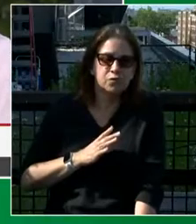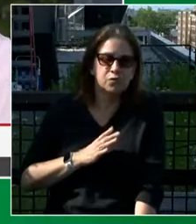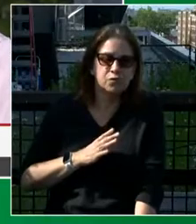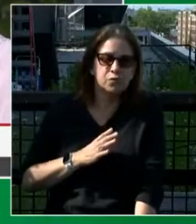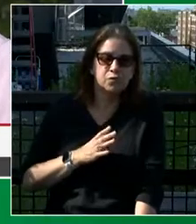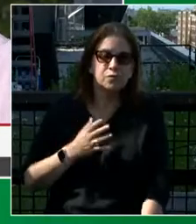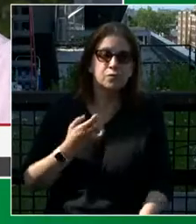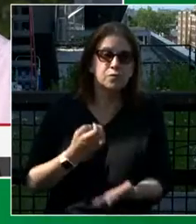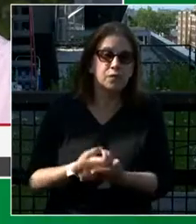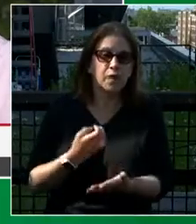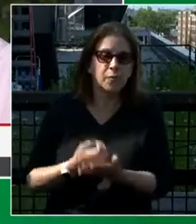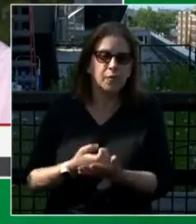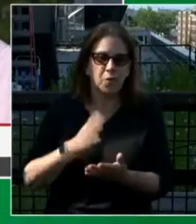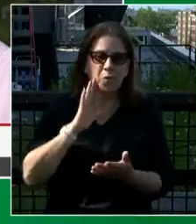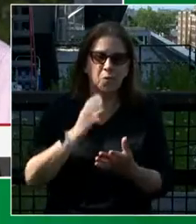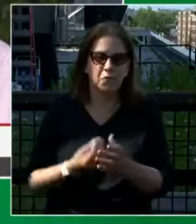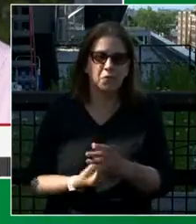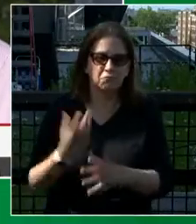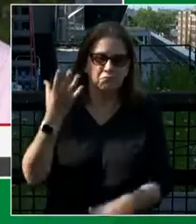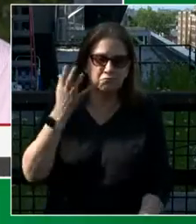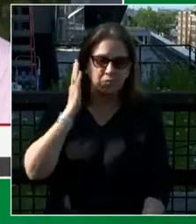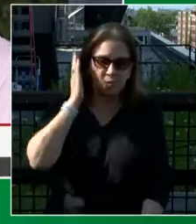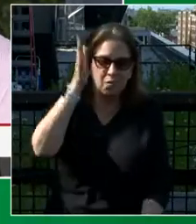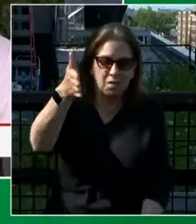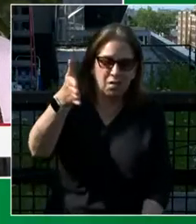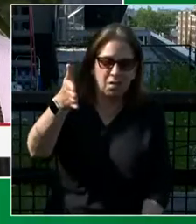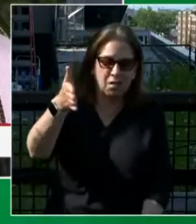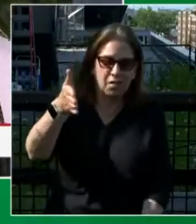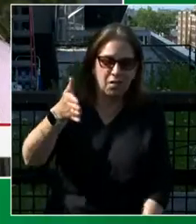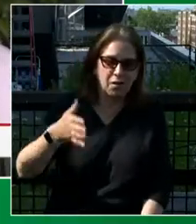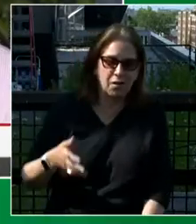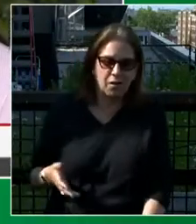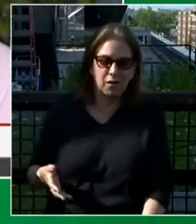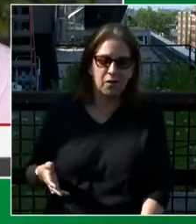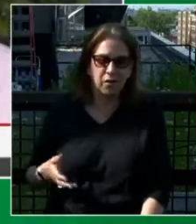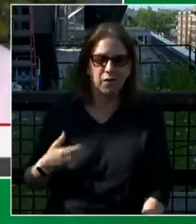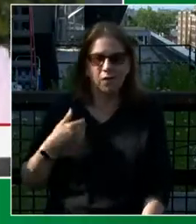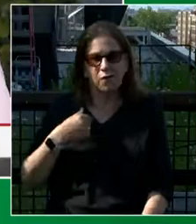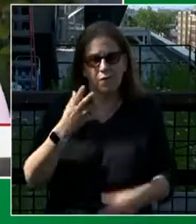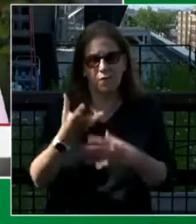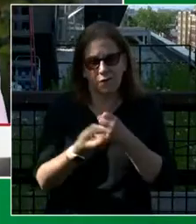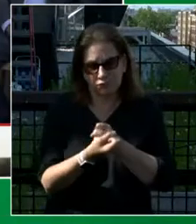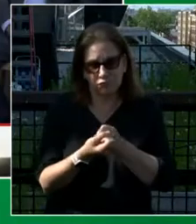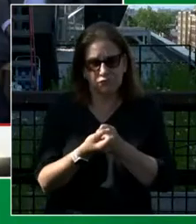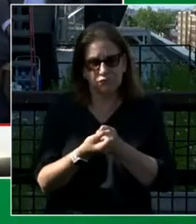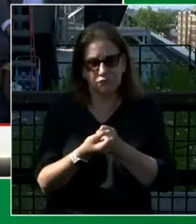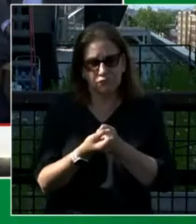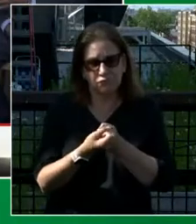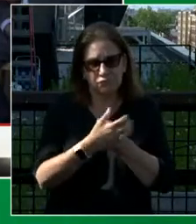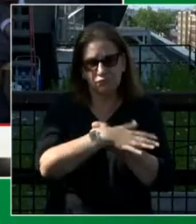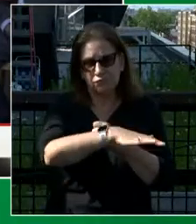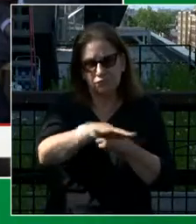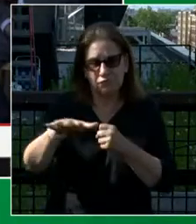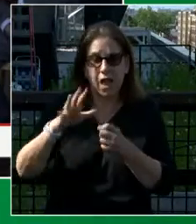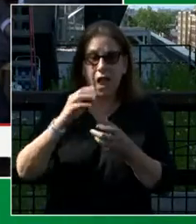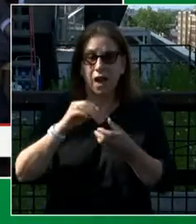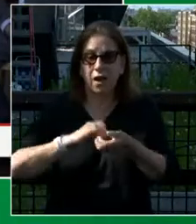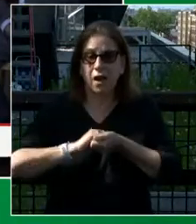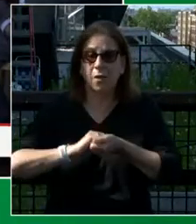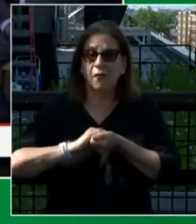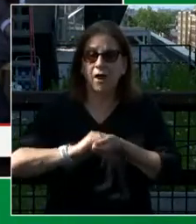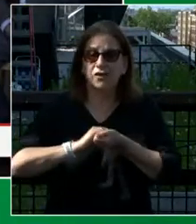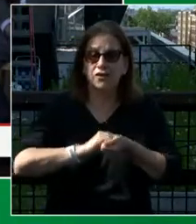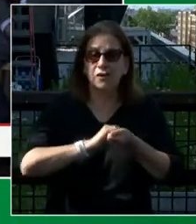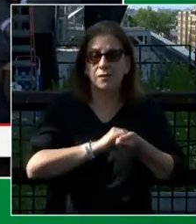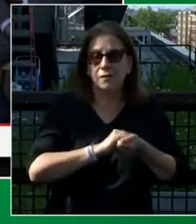going to turn around. So we stand in support of all of that. Well, and it struck me too that